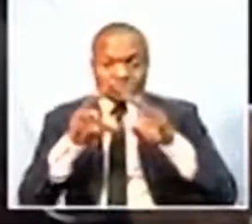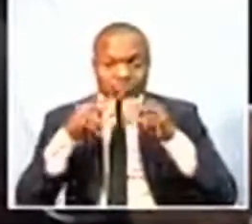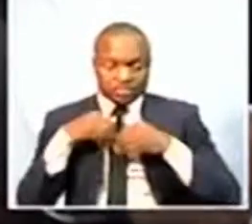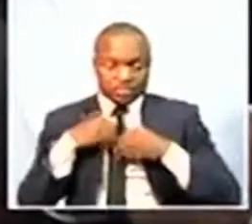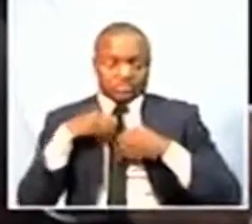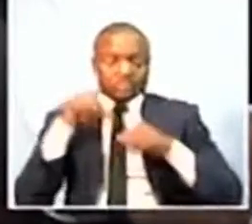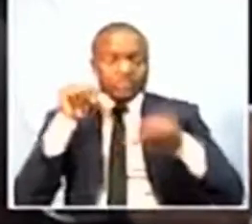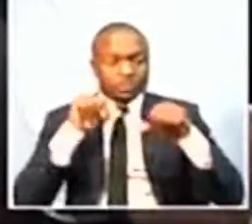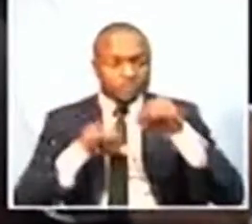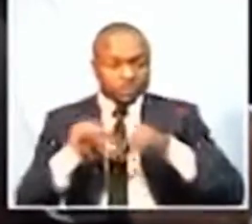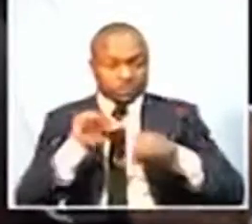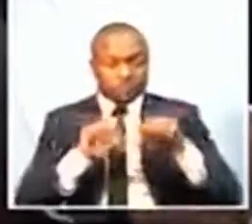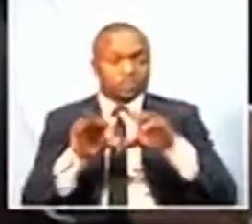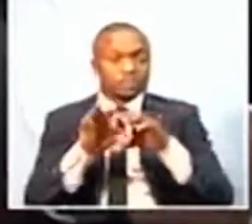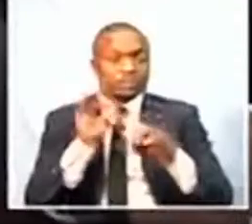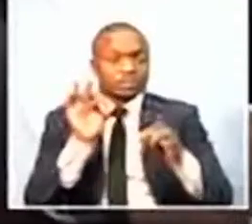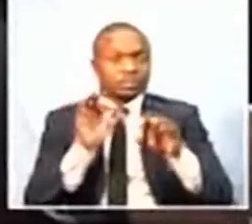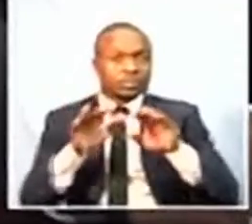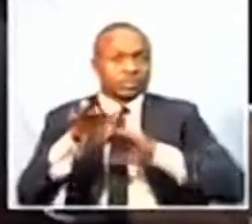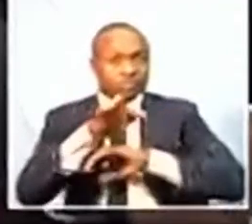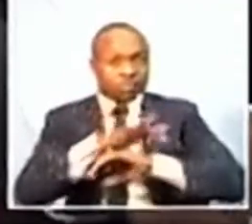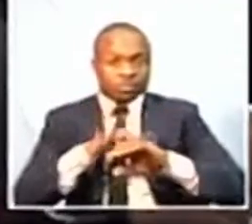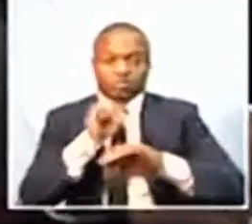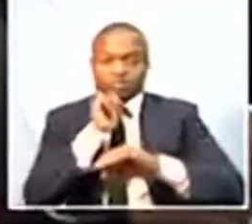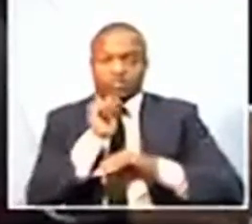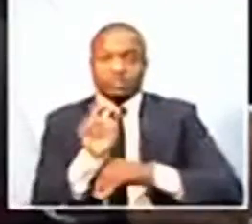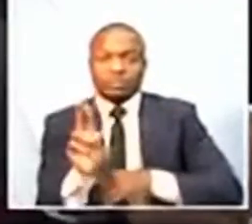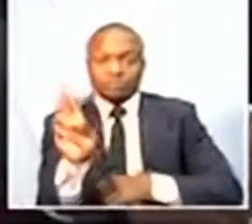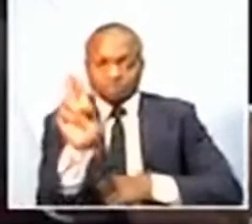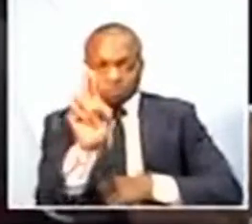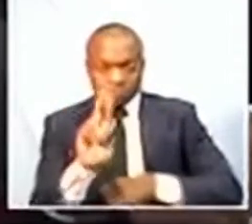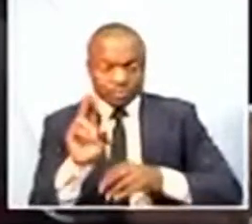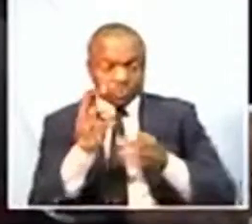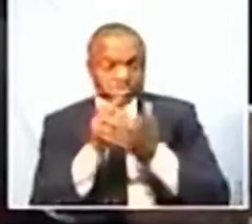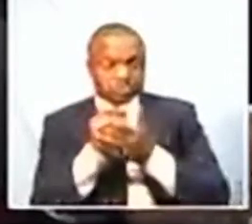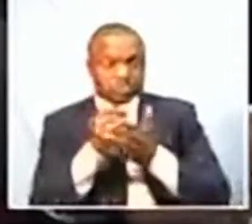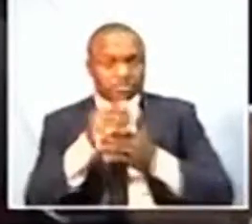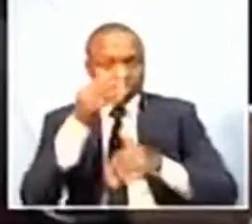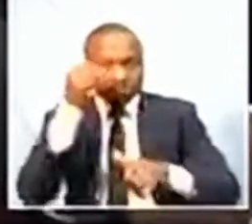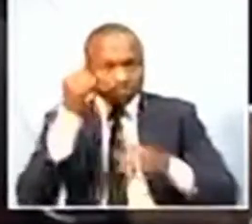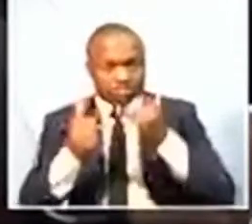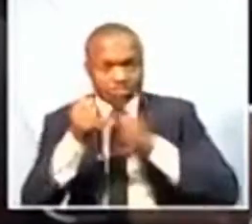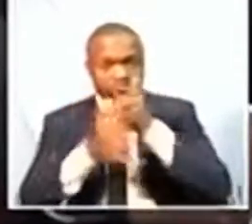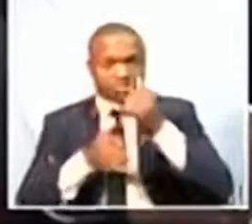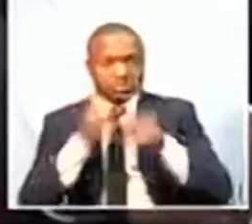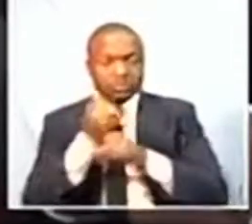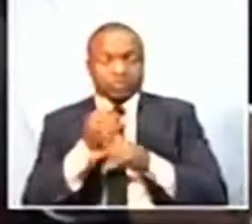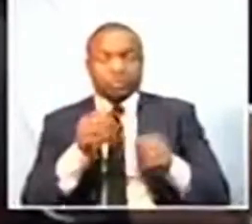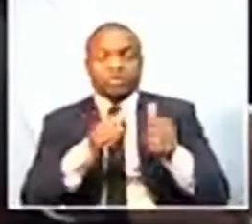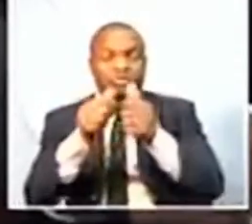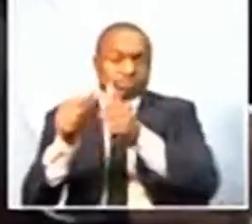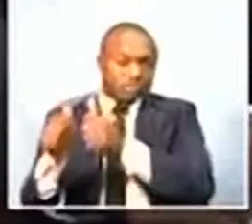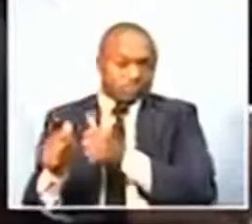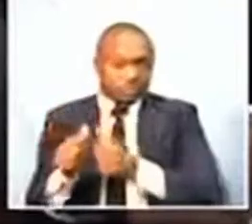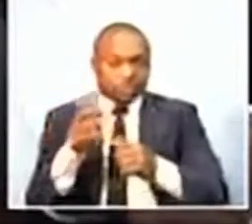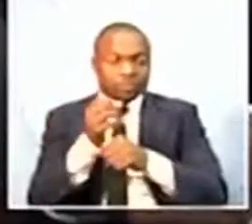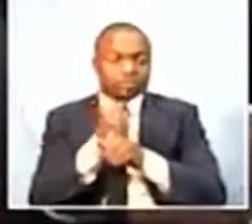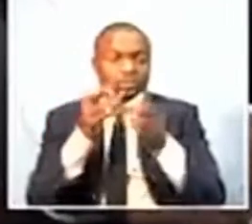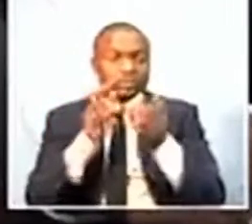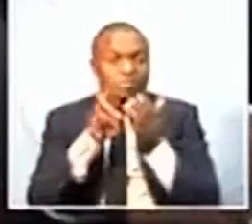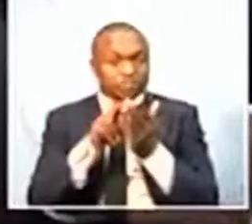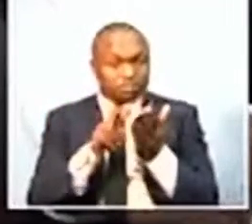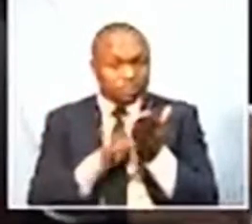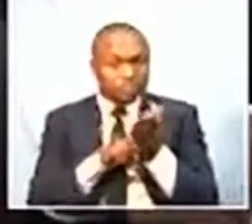auditor's findings over unspent funds at the end of the year. Action taken, management wishes to report that